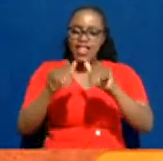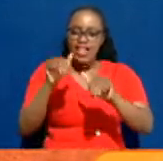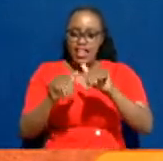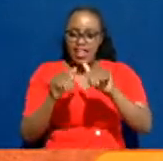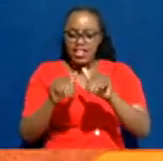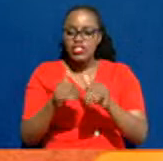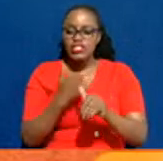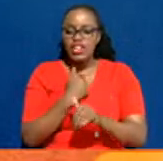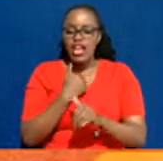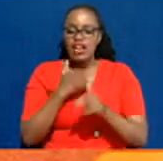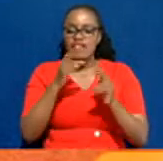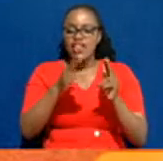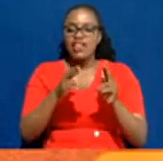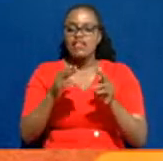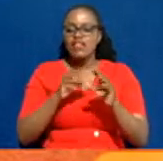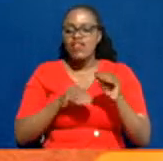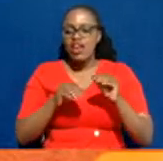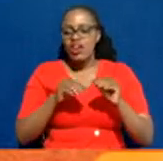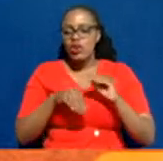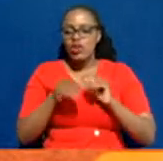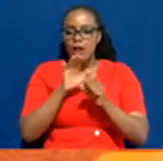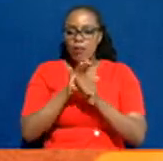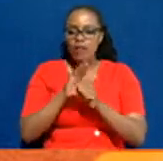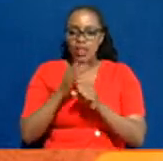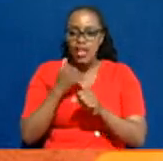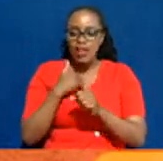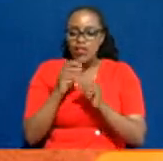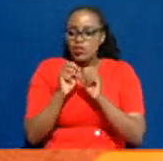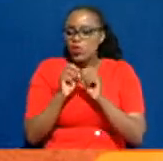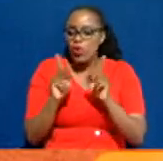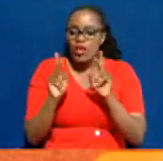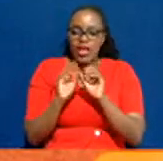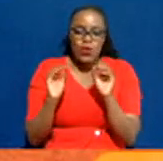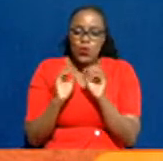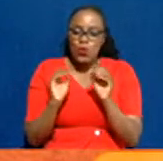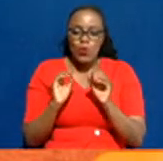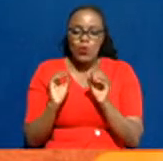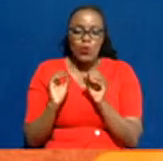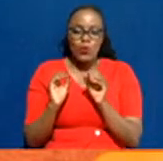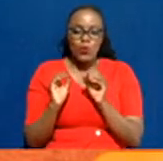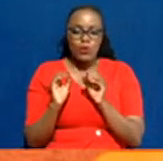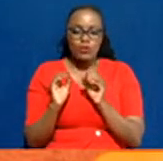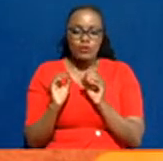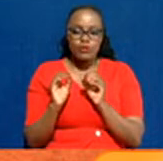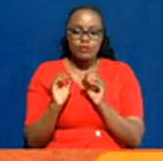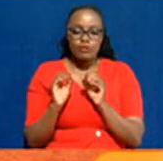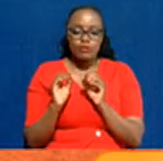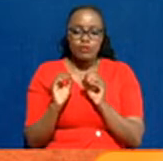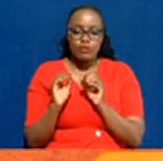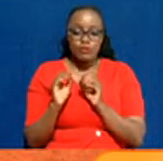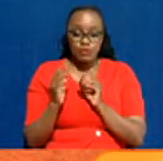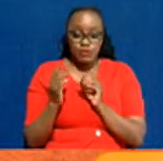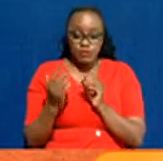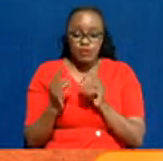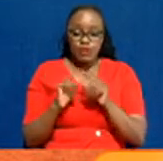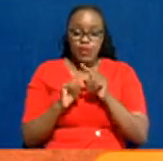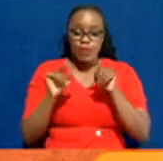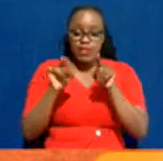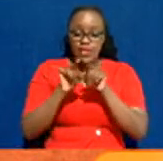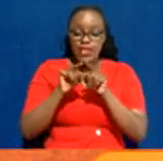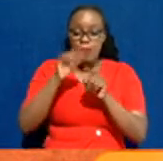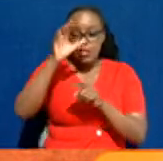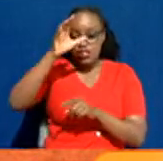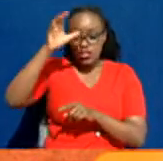was irregular and illegal in the way it was conducted. Okay? By the same